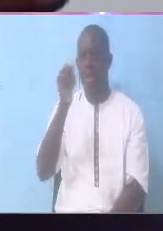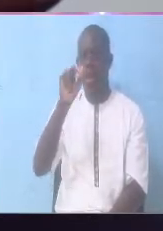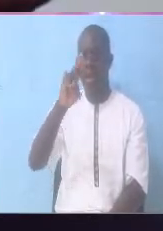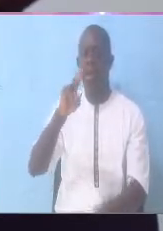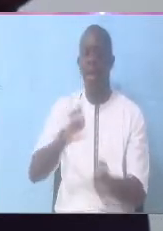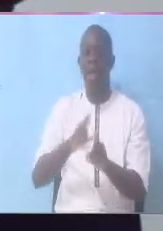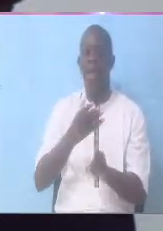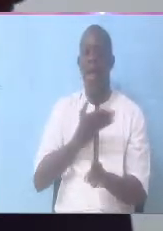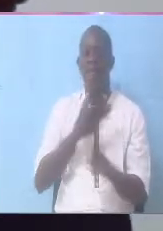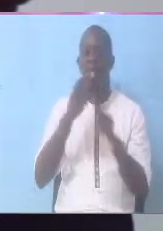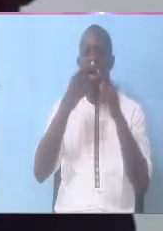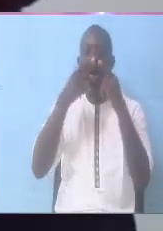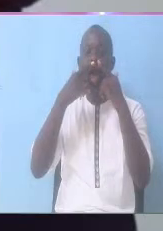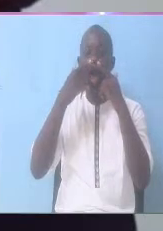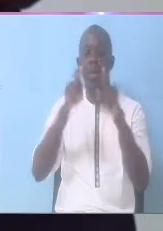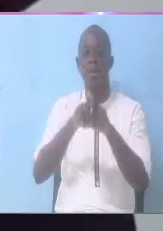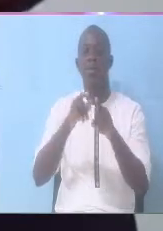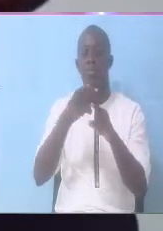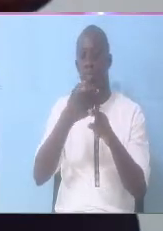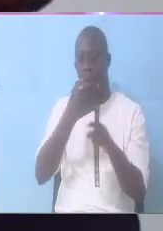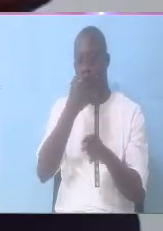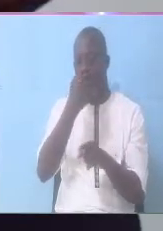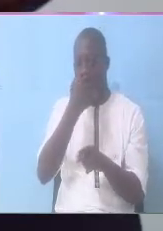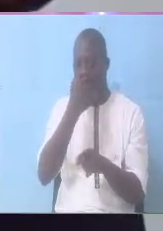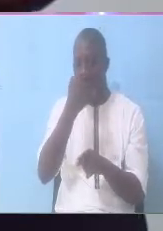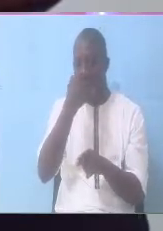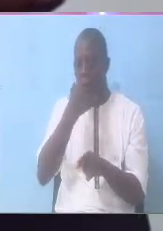Singate. Captain Edward David Singate.